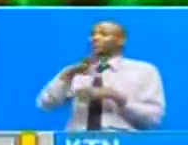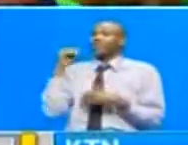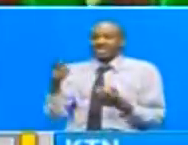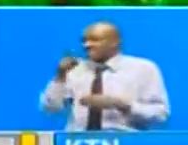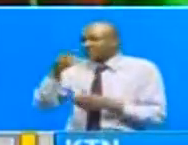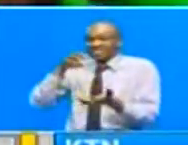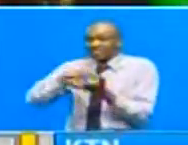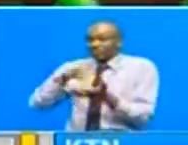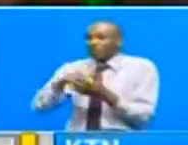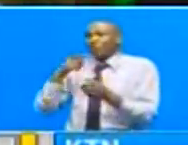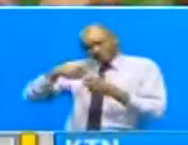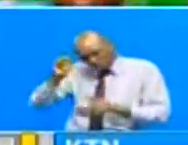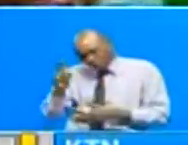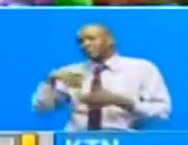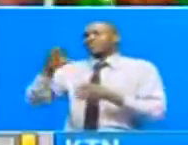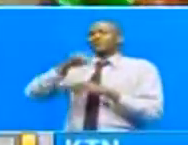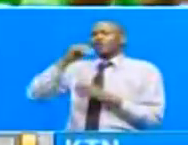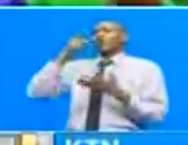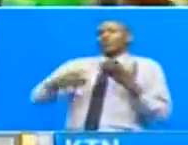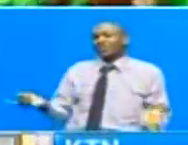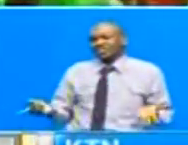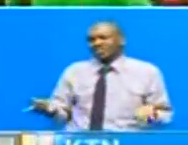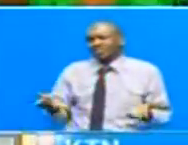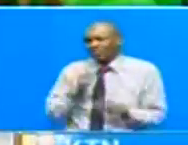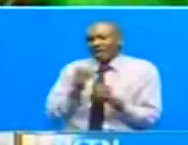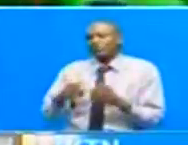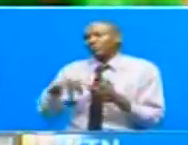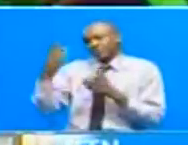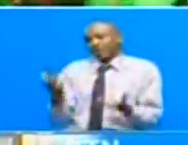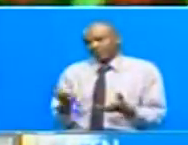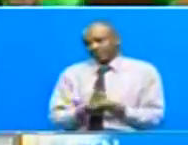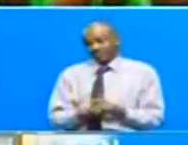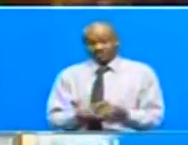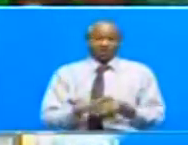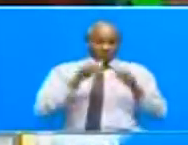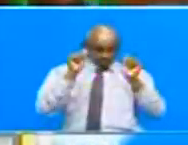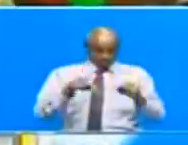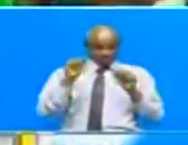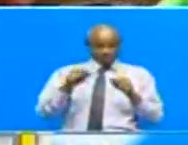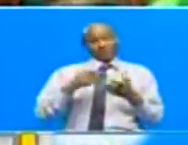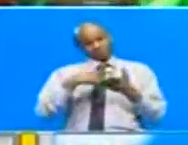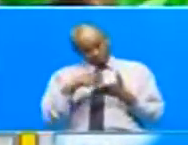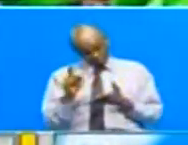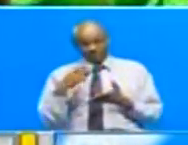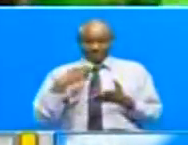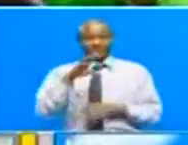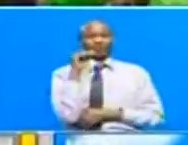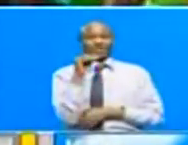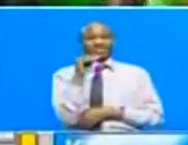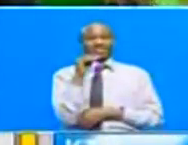such a situation? Can you prove that his password was stolen? How does that work? It is possible to prove that his password was stolen,